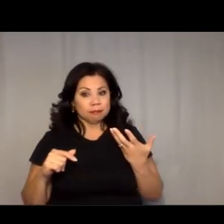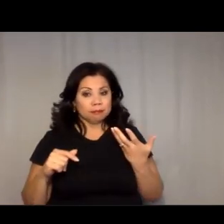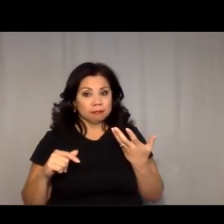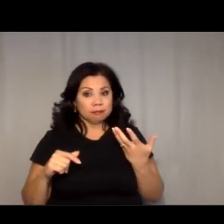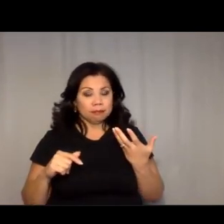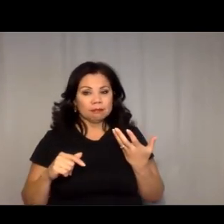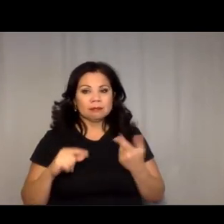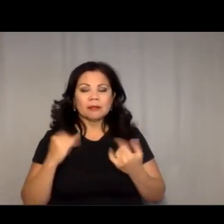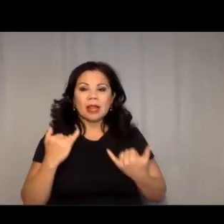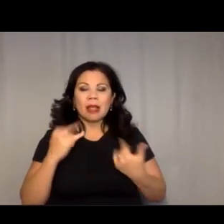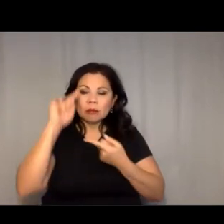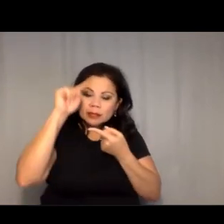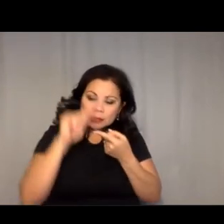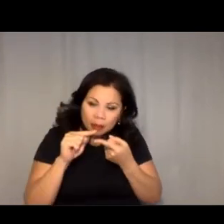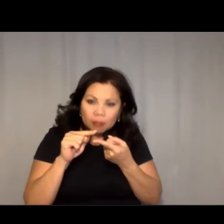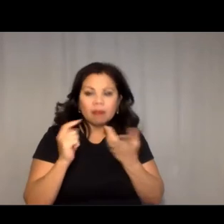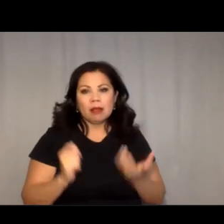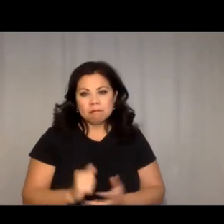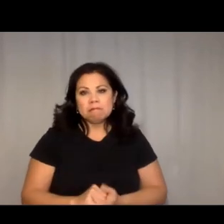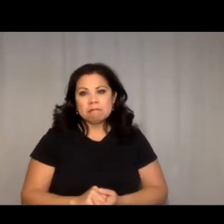could simplify